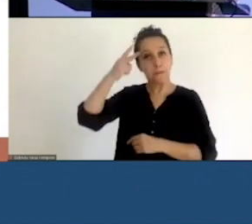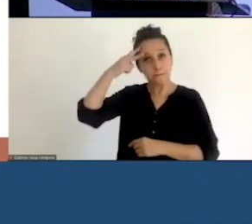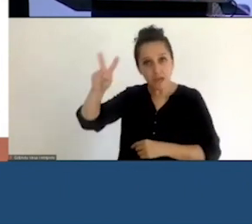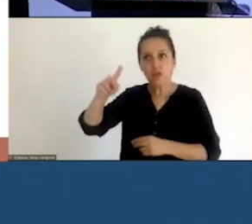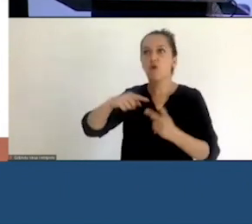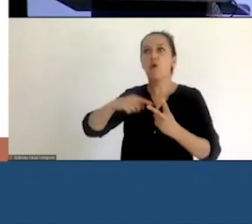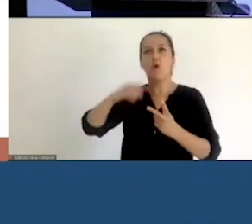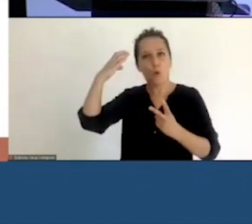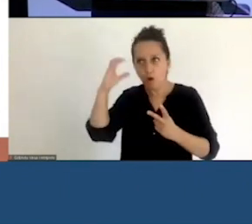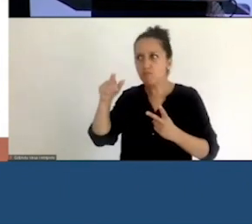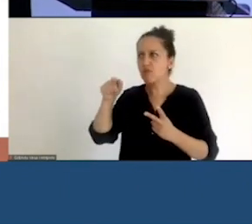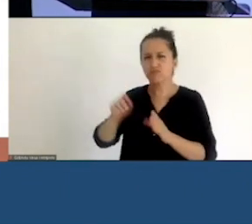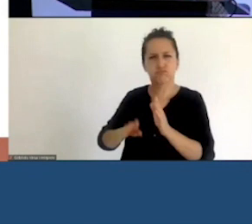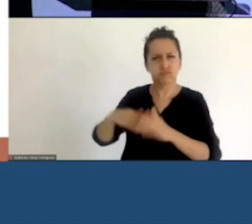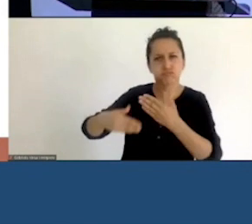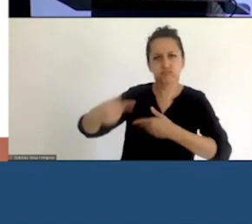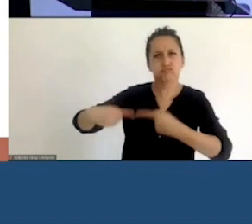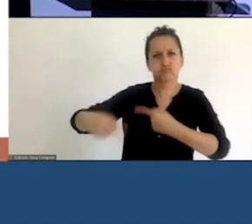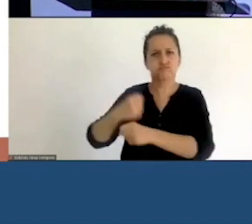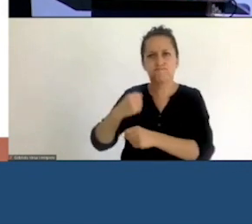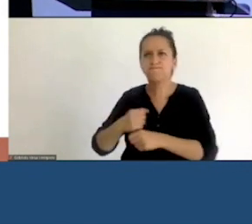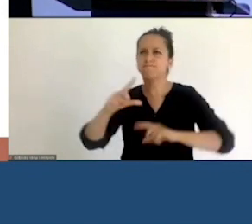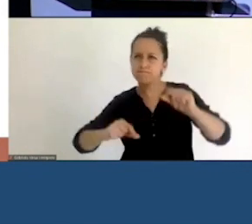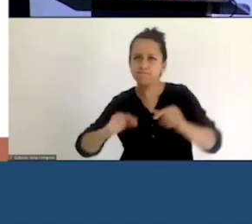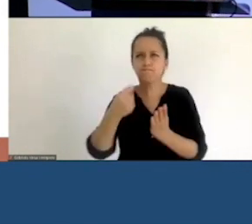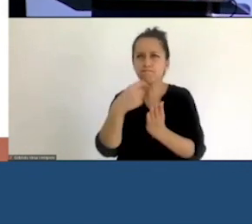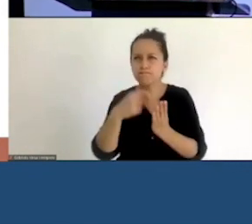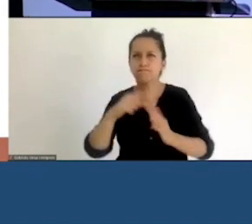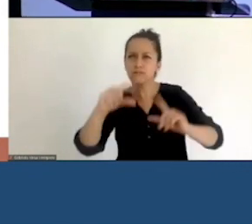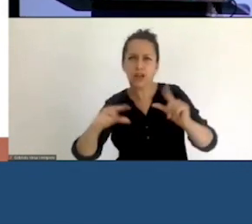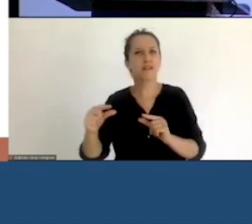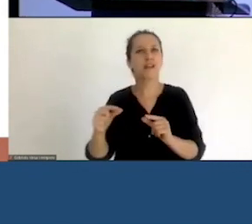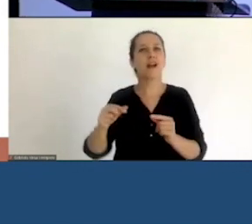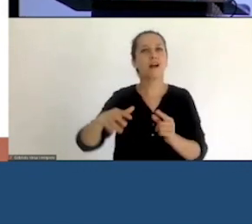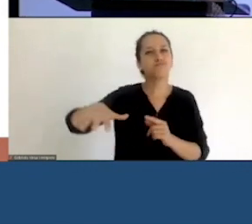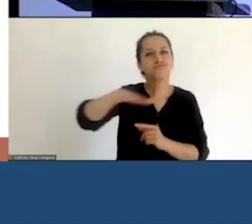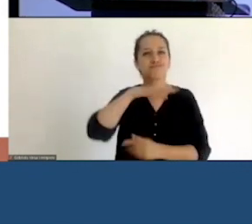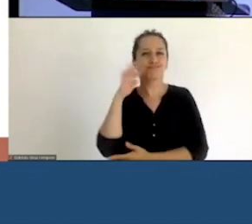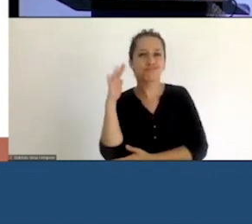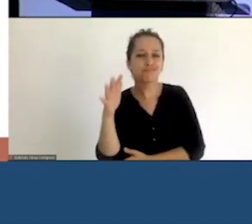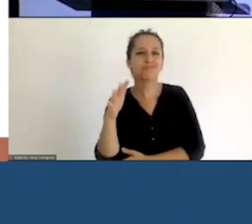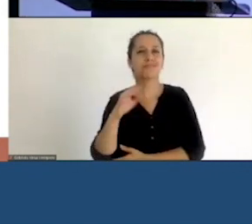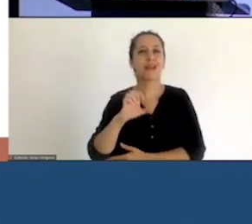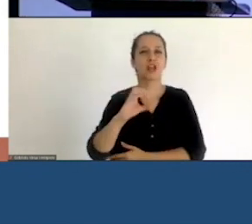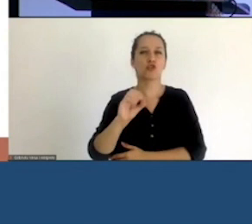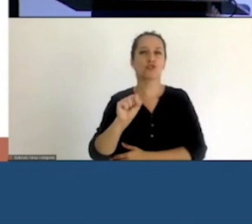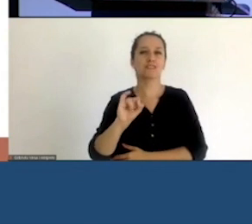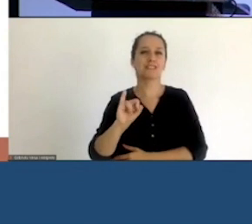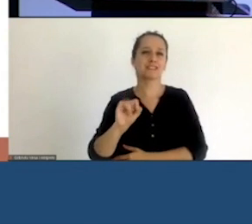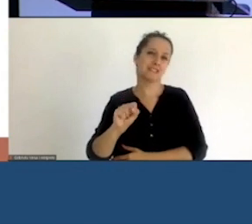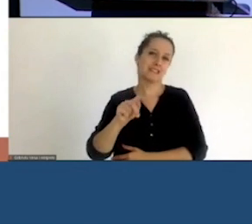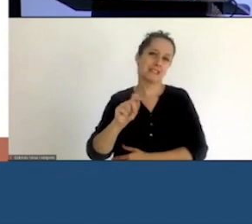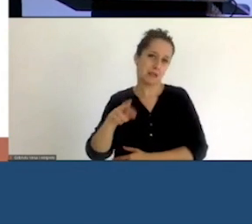They've made tremendous headway with regards to ecosystem accounts. And we also need a